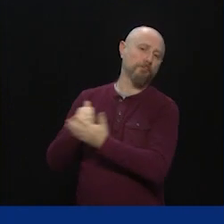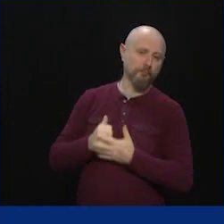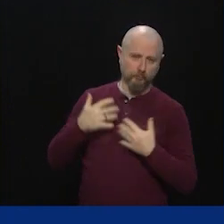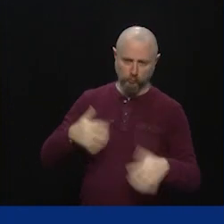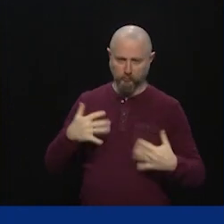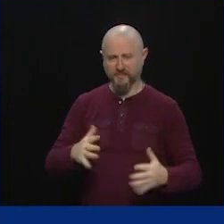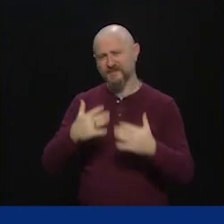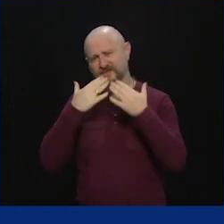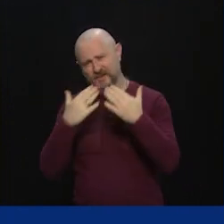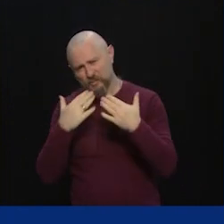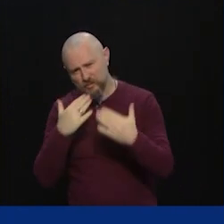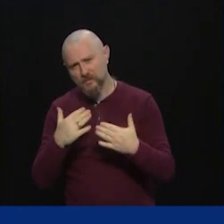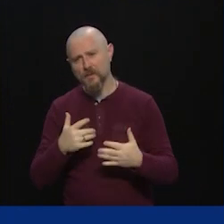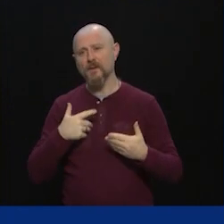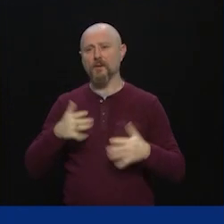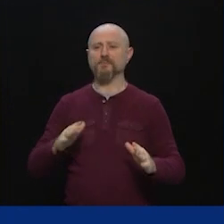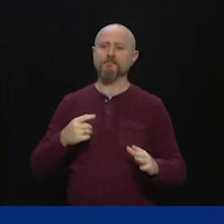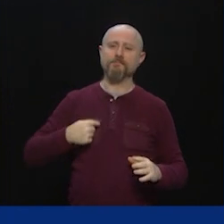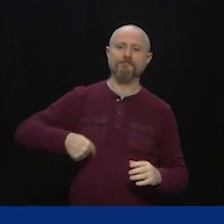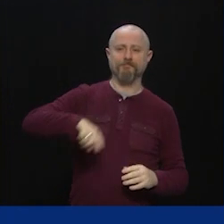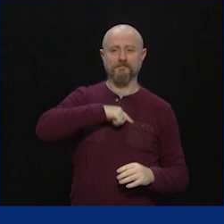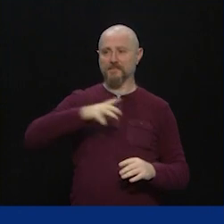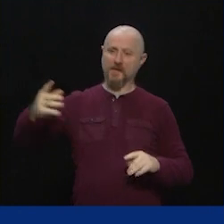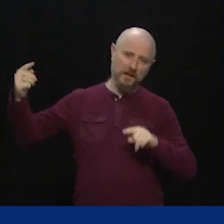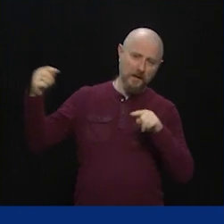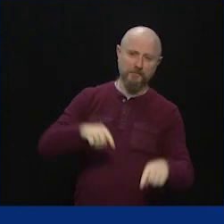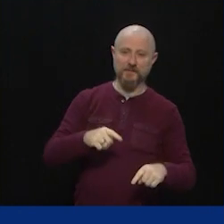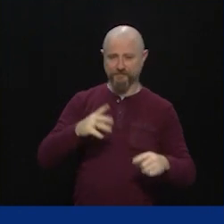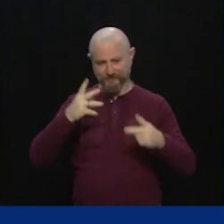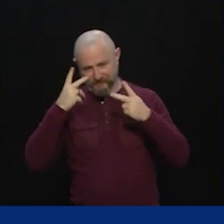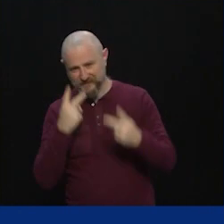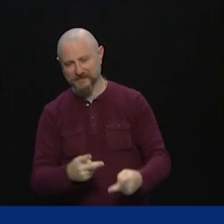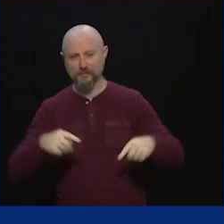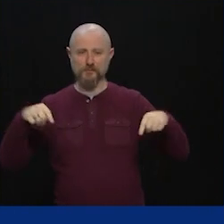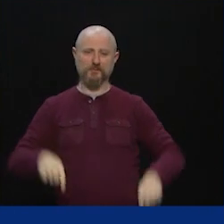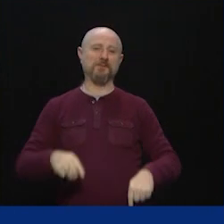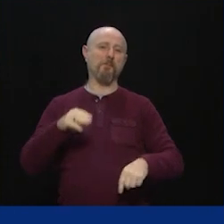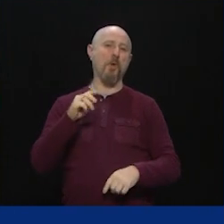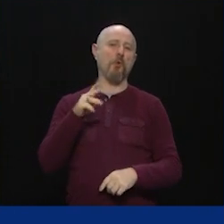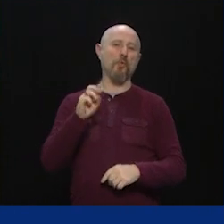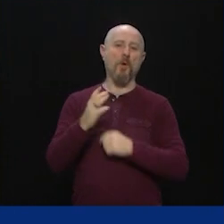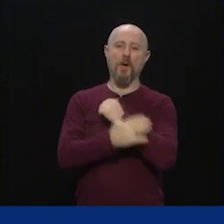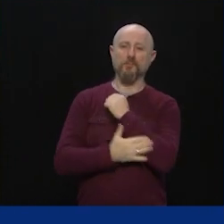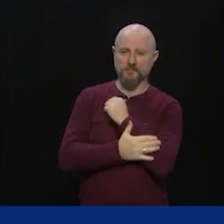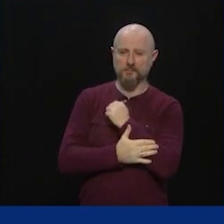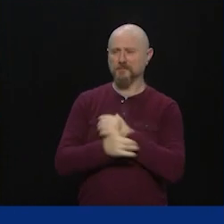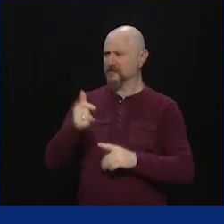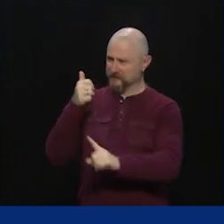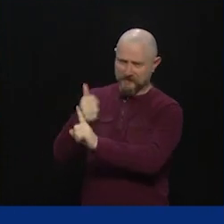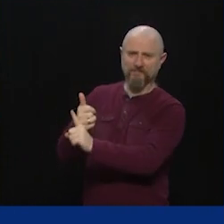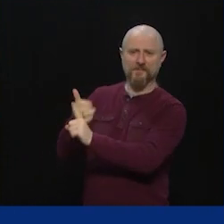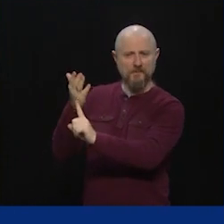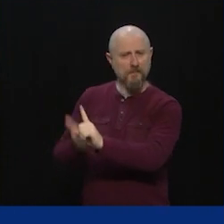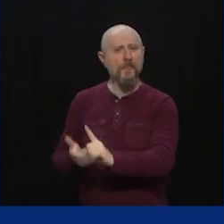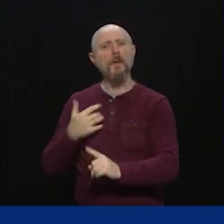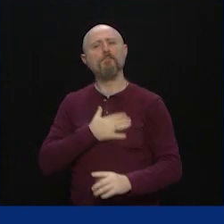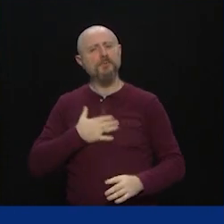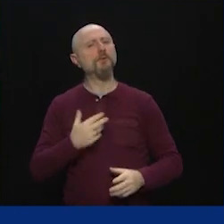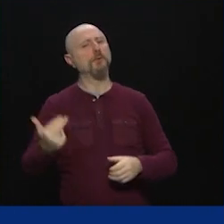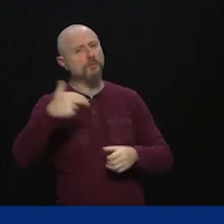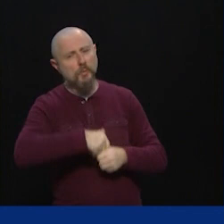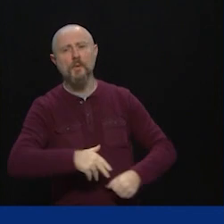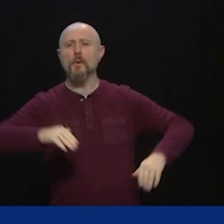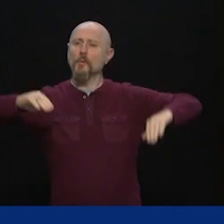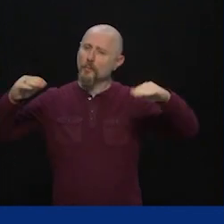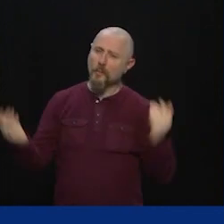firsthand, be here to see firsthand the needs that Monroe County has. So please join me in welcoming the governor of the state of New York,